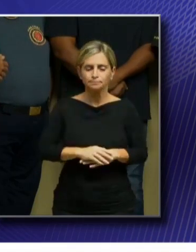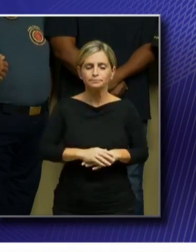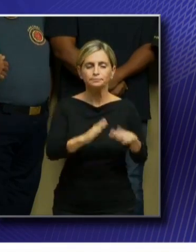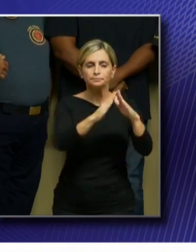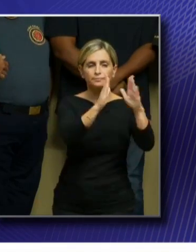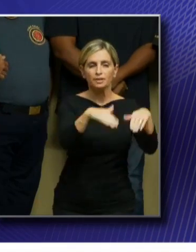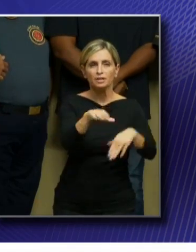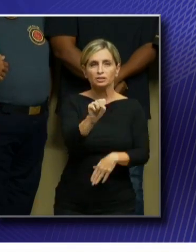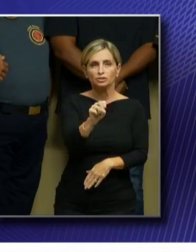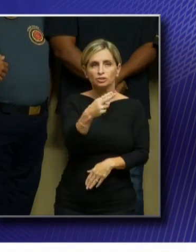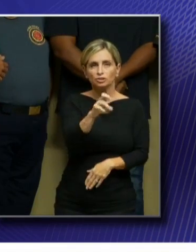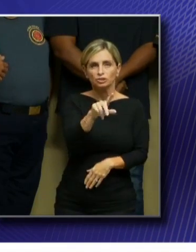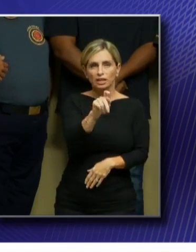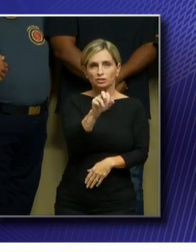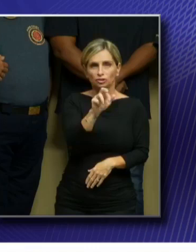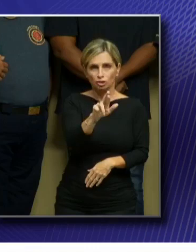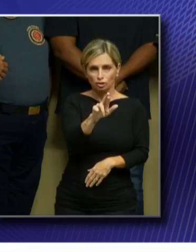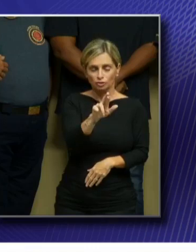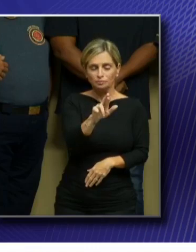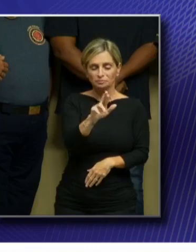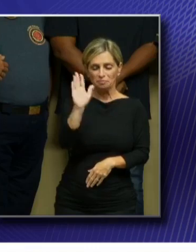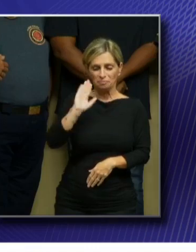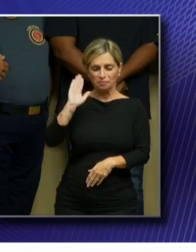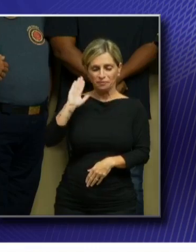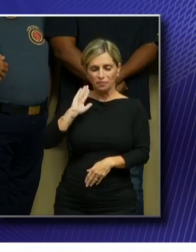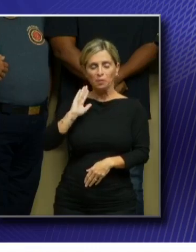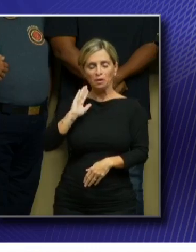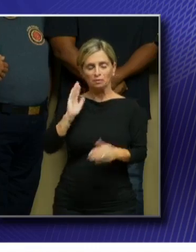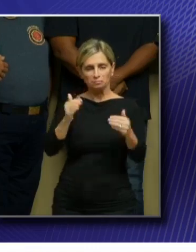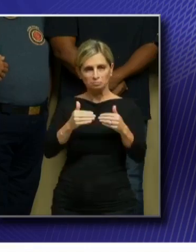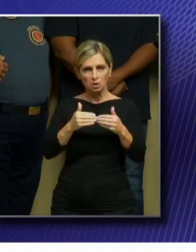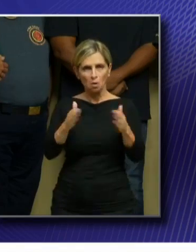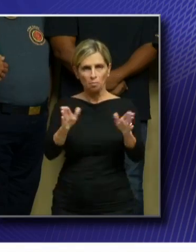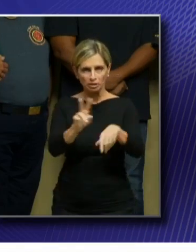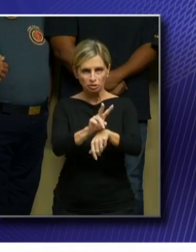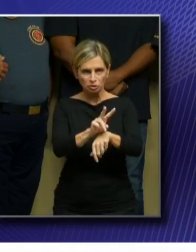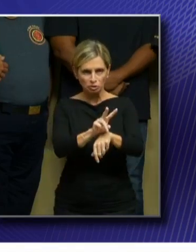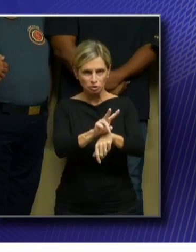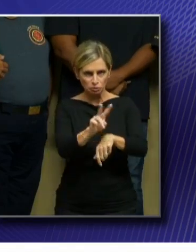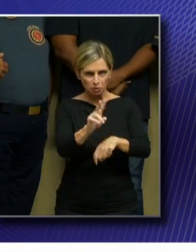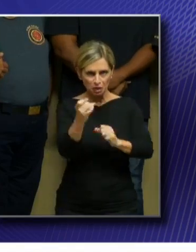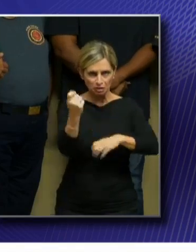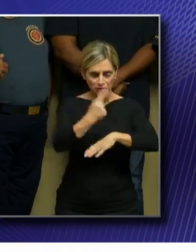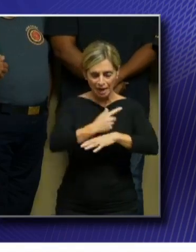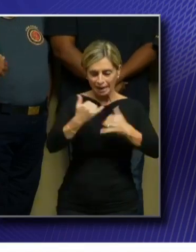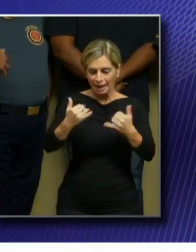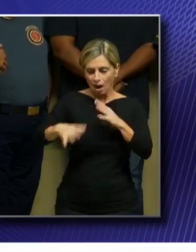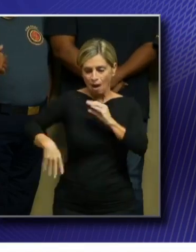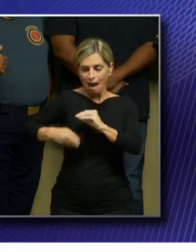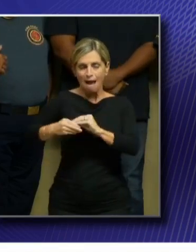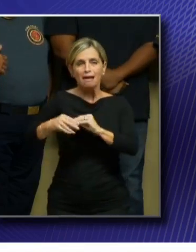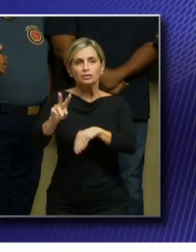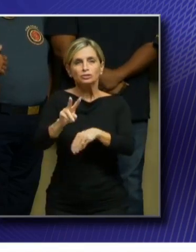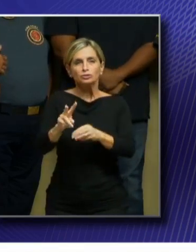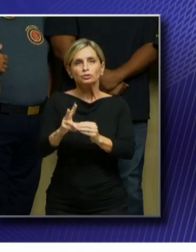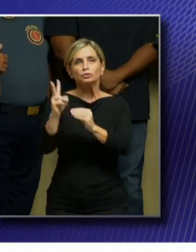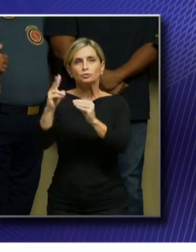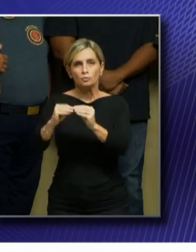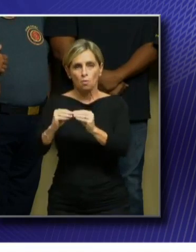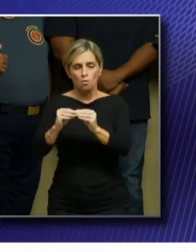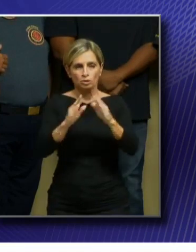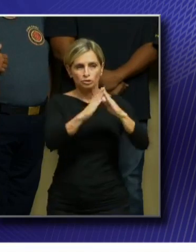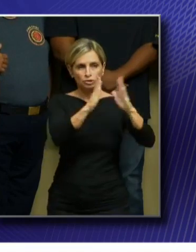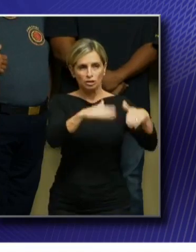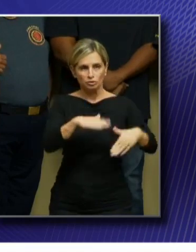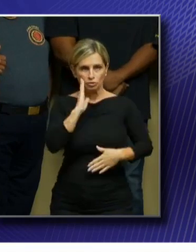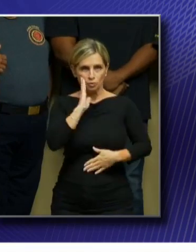county, to the previous update, will be opening up two additional general population shelters.